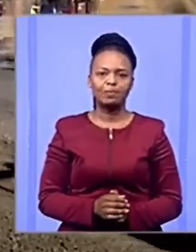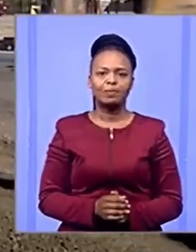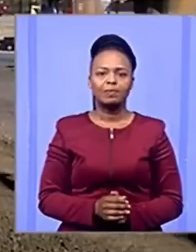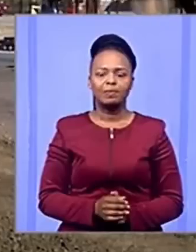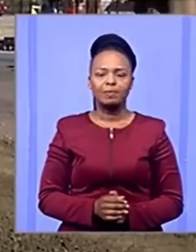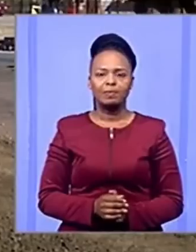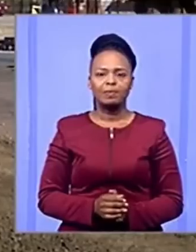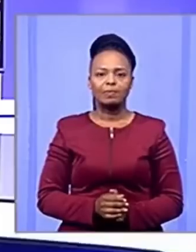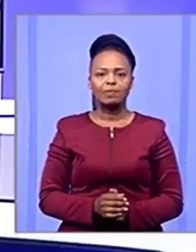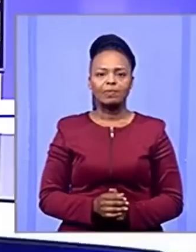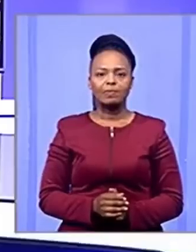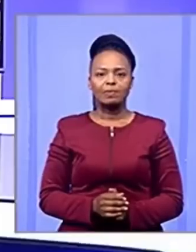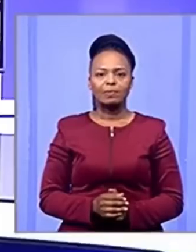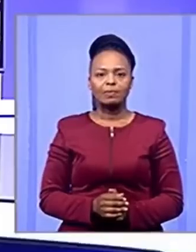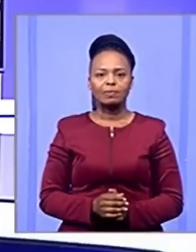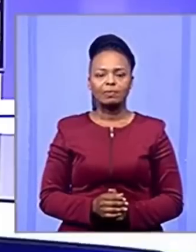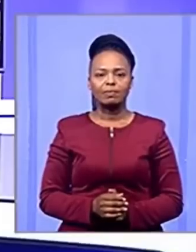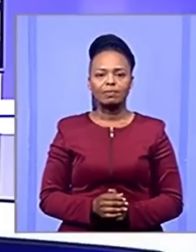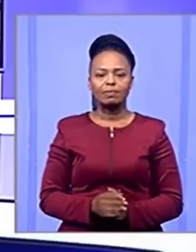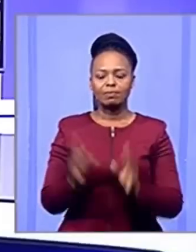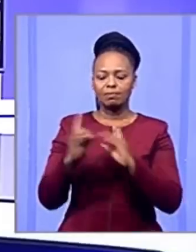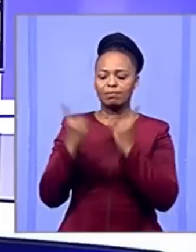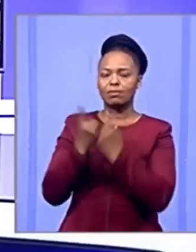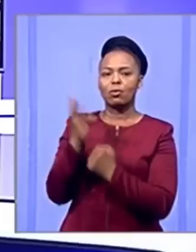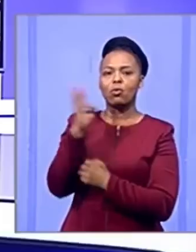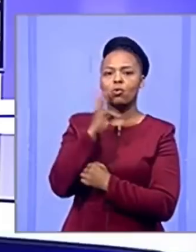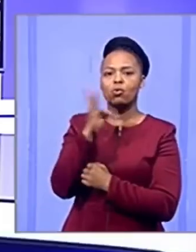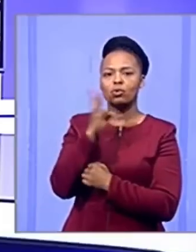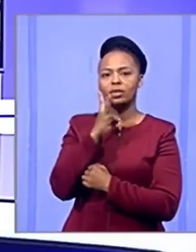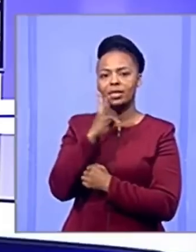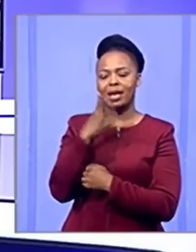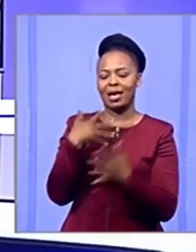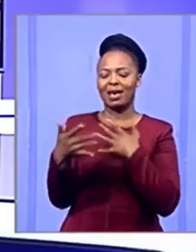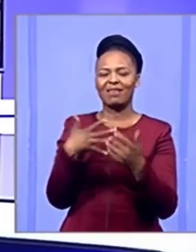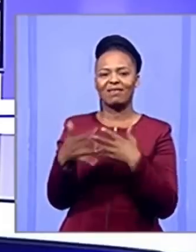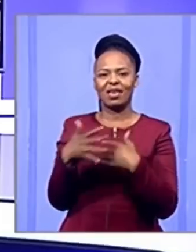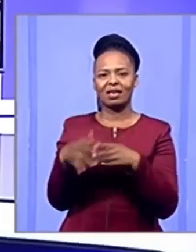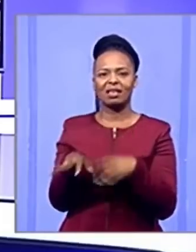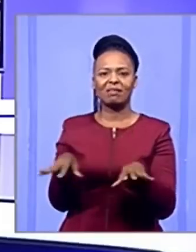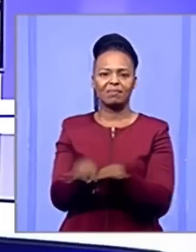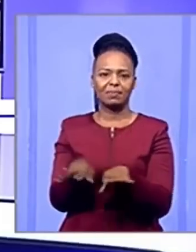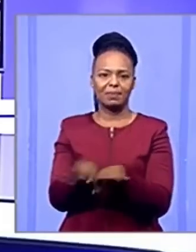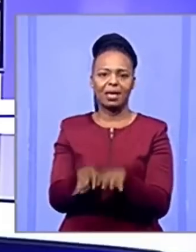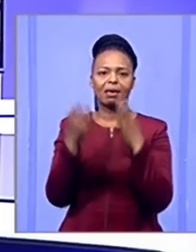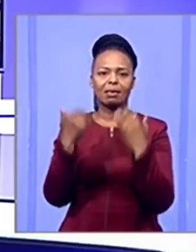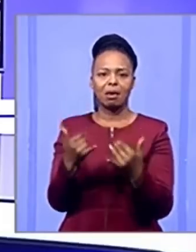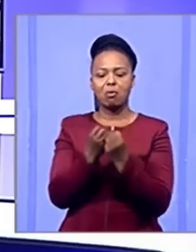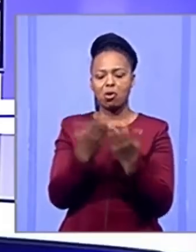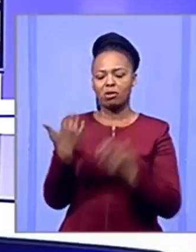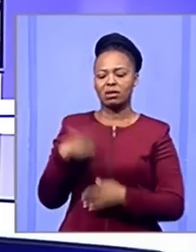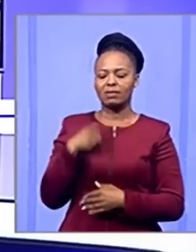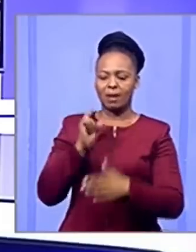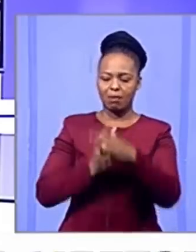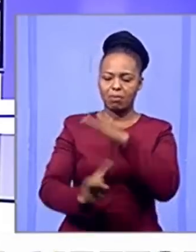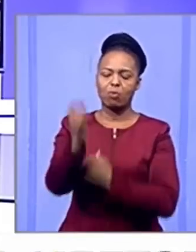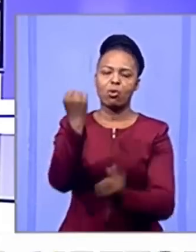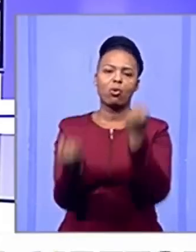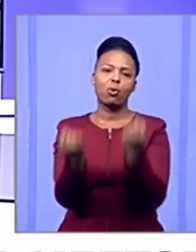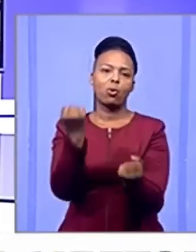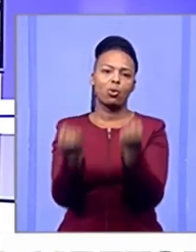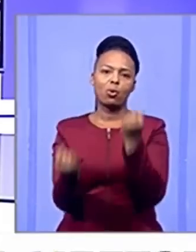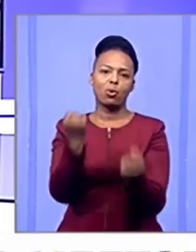Mahikeng. Kgoro ya metse le kelela tšhila e išitše mebasepala e mmalwa kgorong tsheko ka go